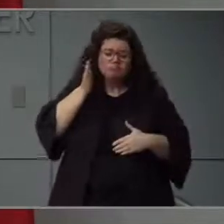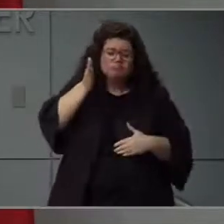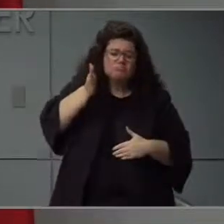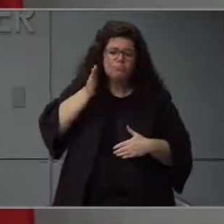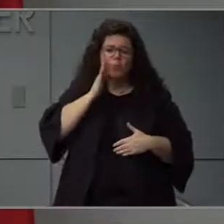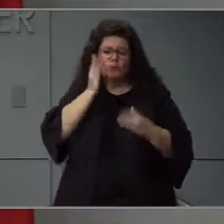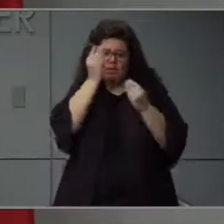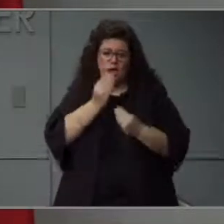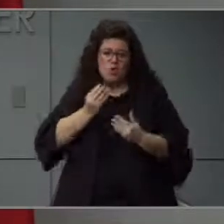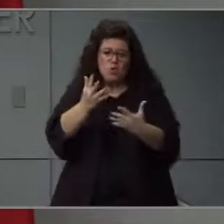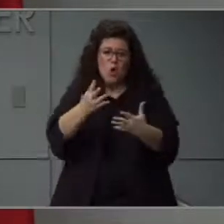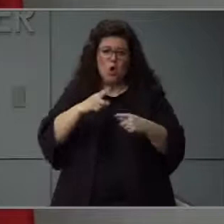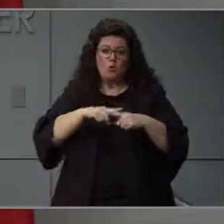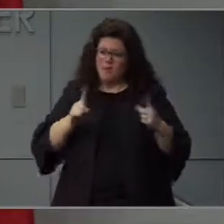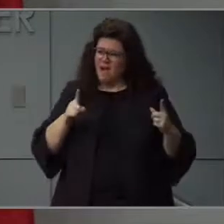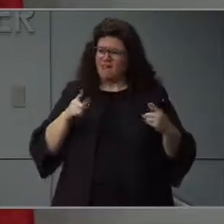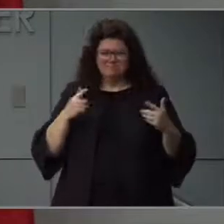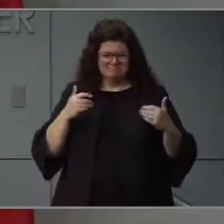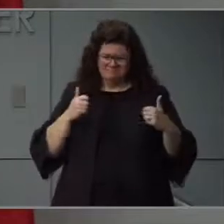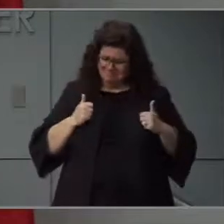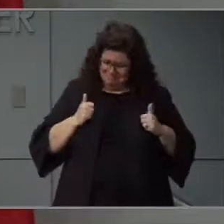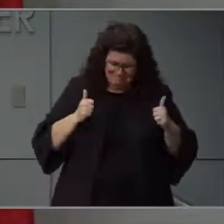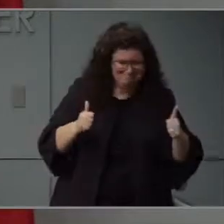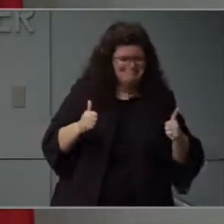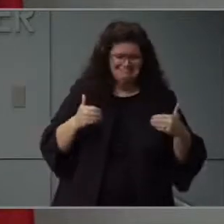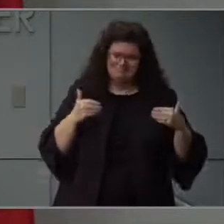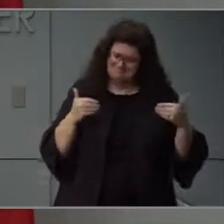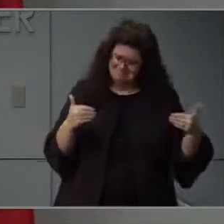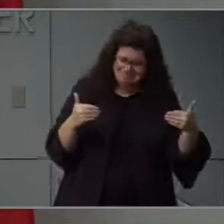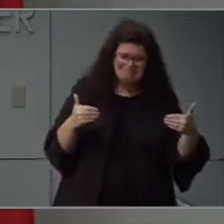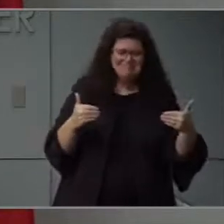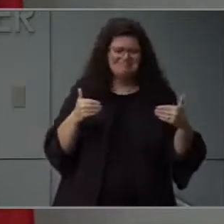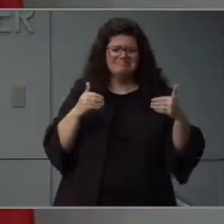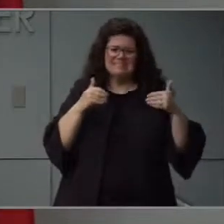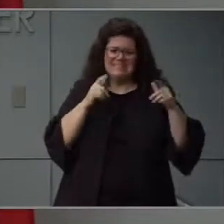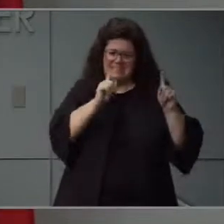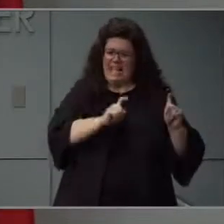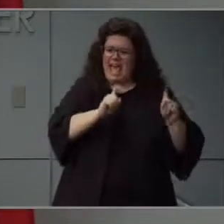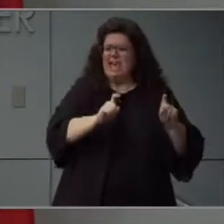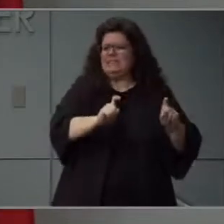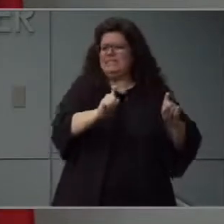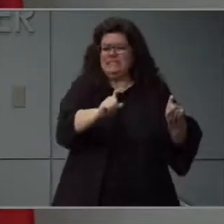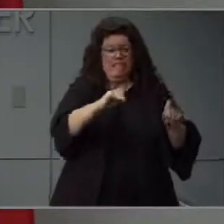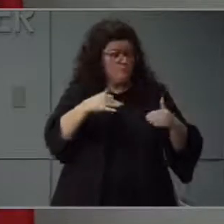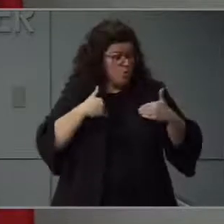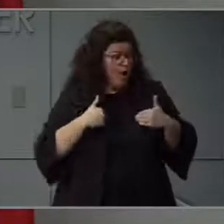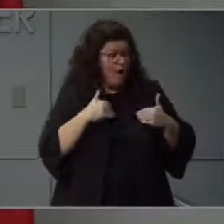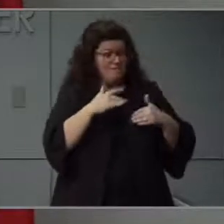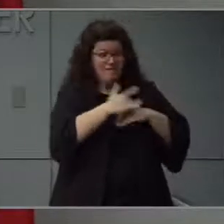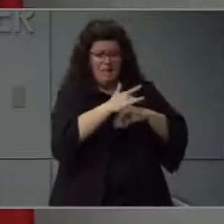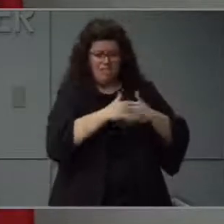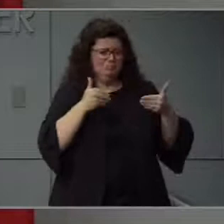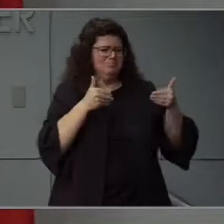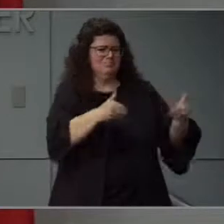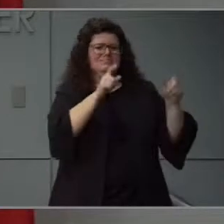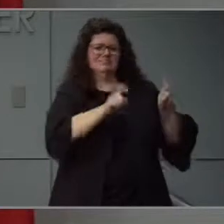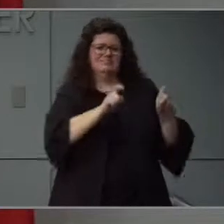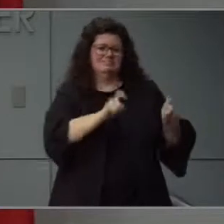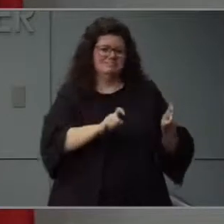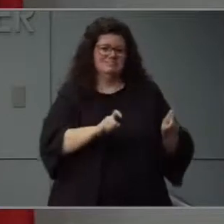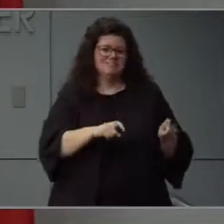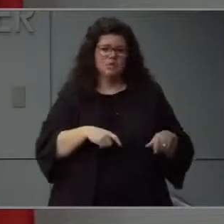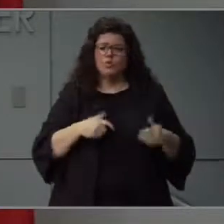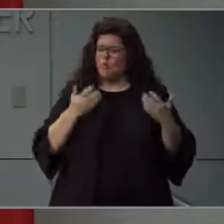would say lean in and do more testing of folks is sort of the guidance we're giving. And that's why we are signaling